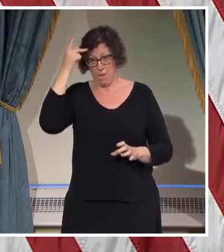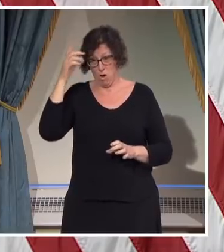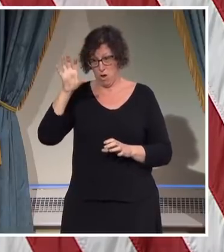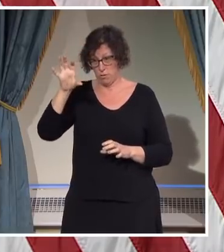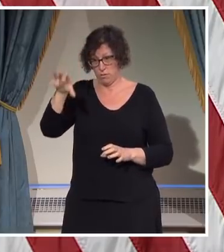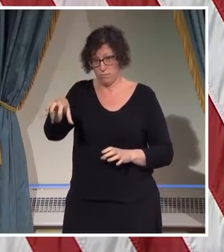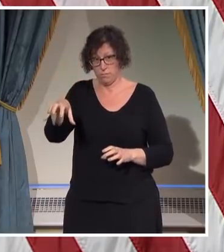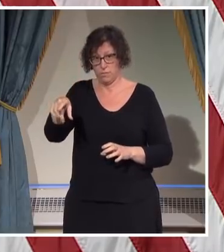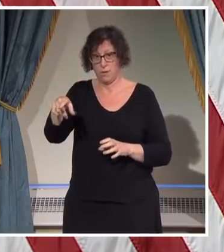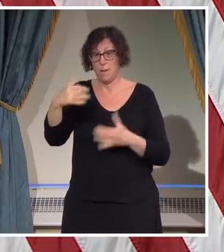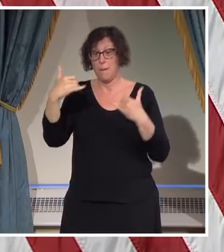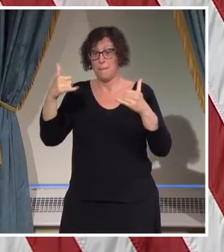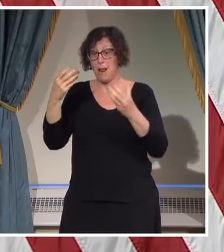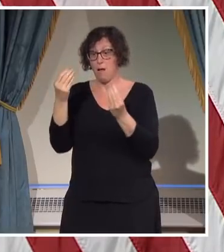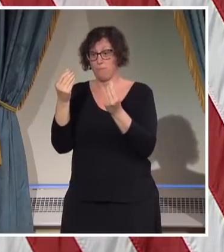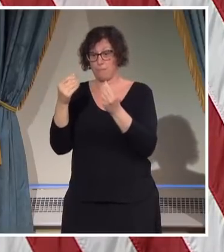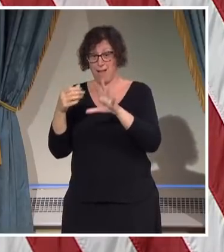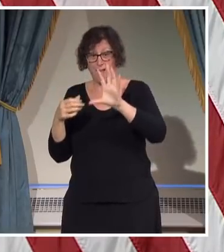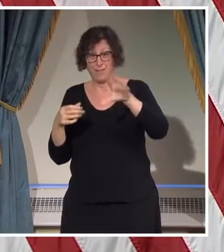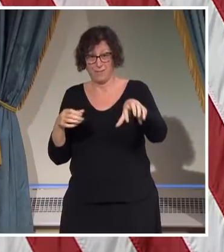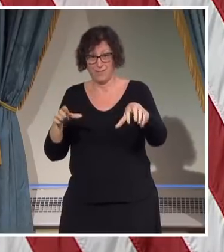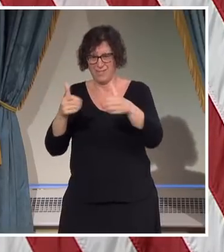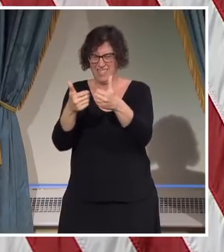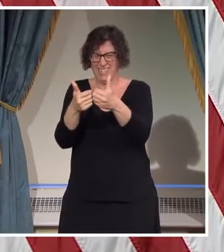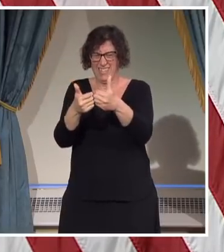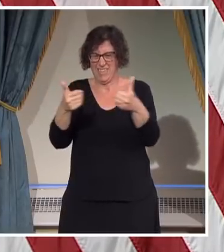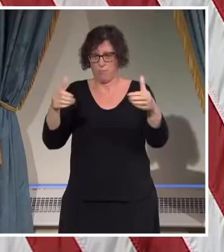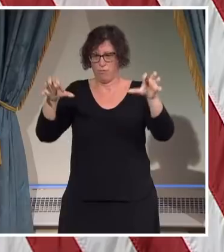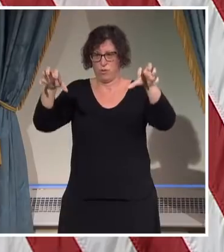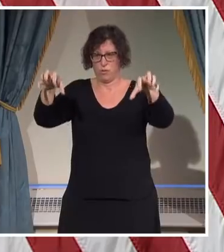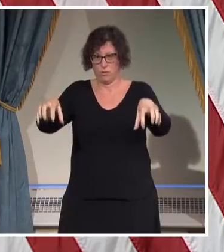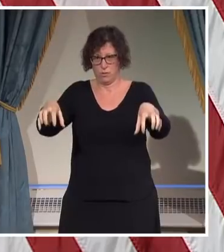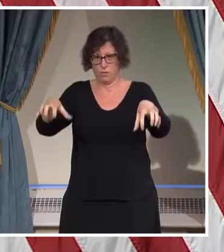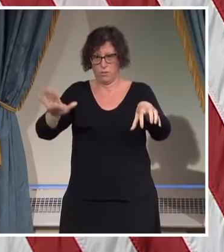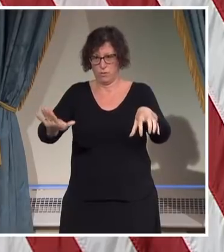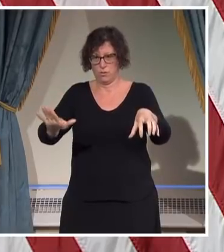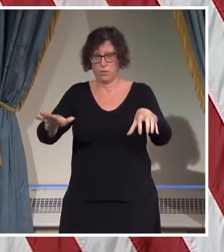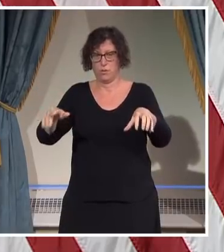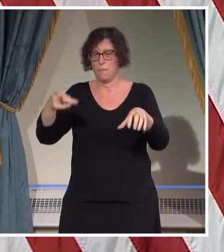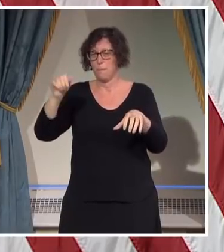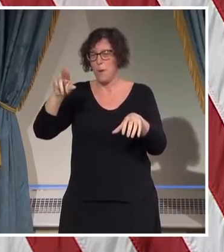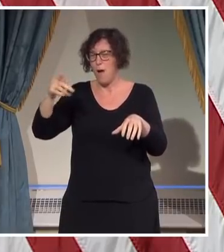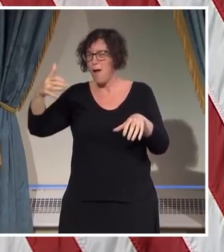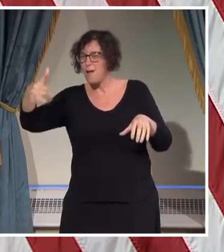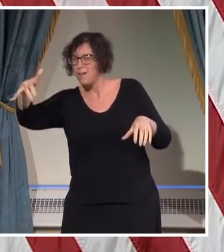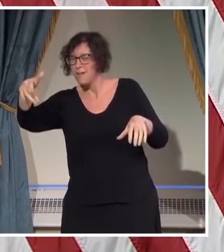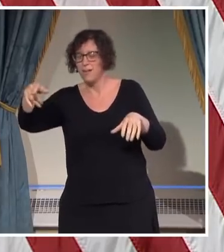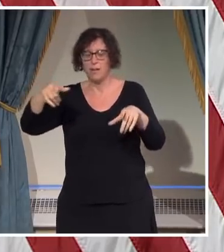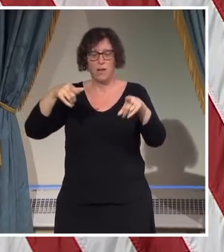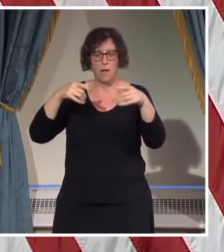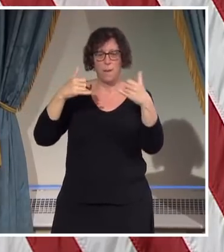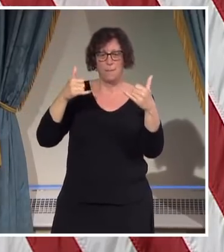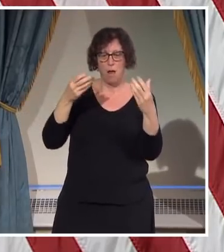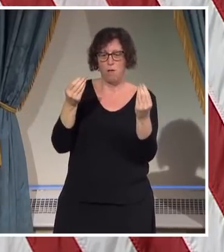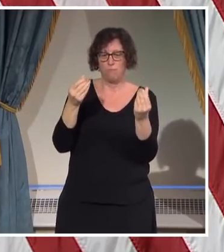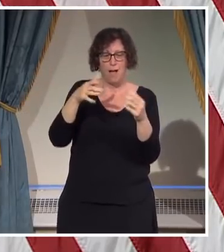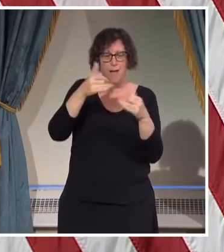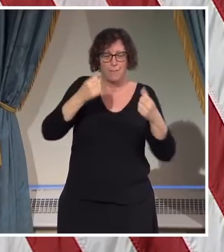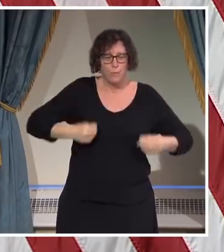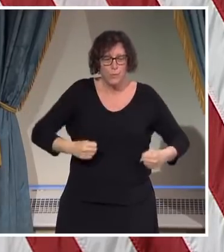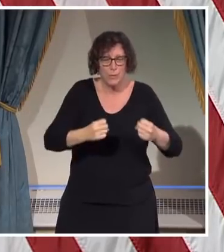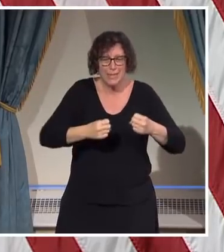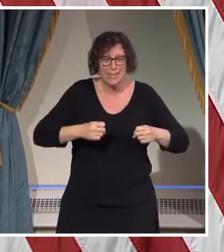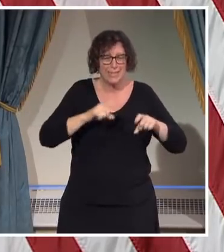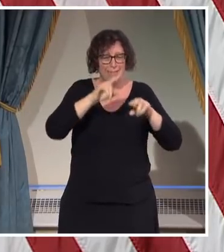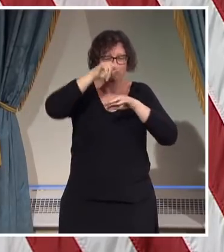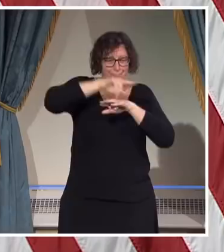all concerned about to make sure that there's real clear adherence to the rules, or else by the end of Saturday,